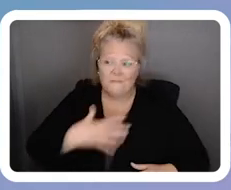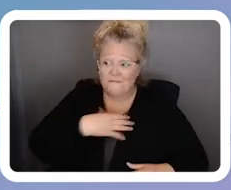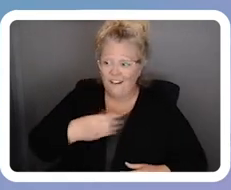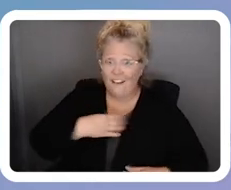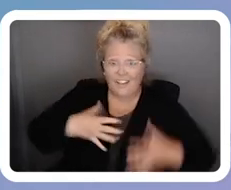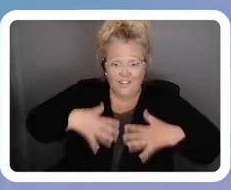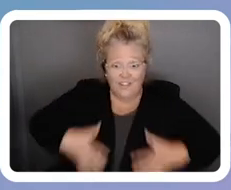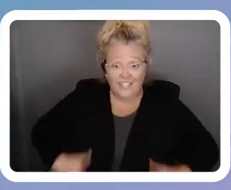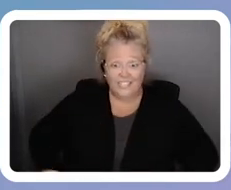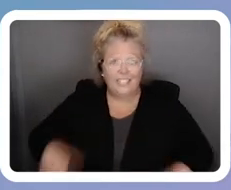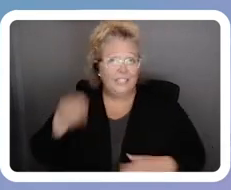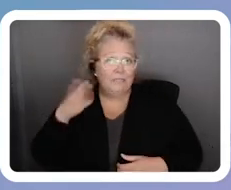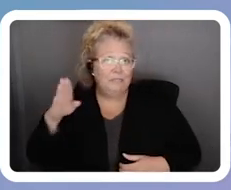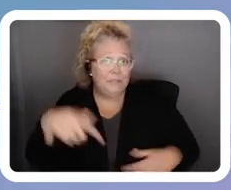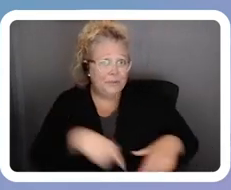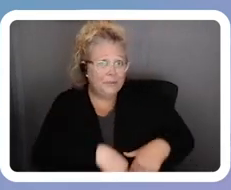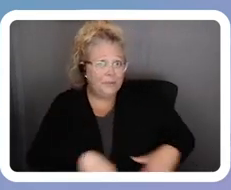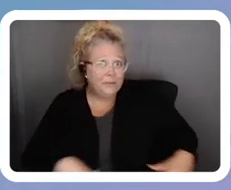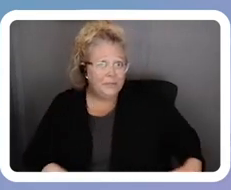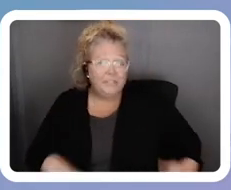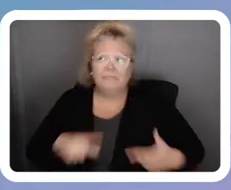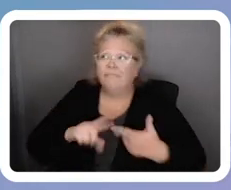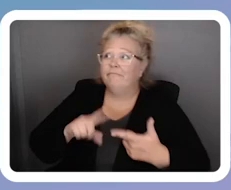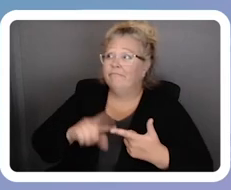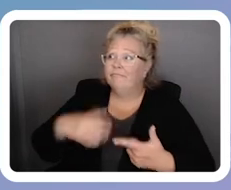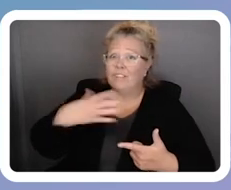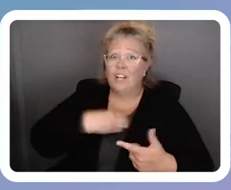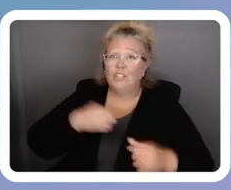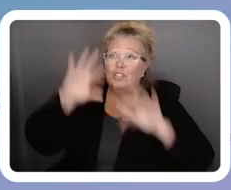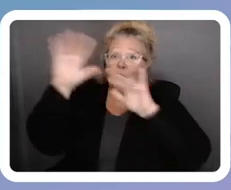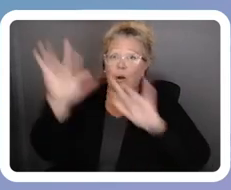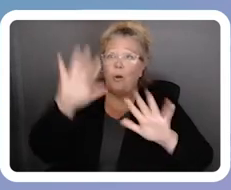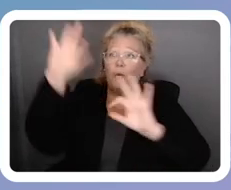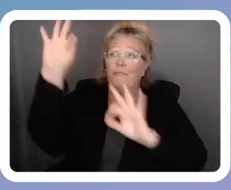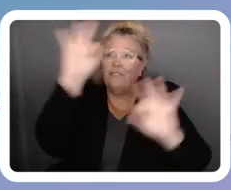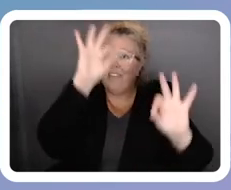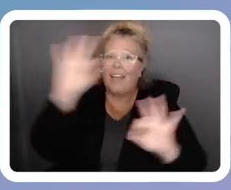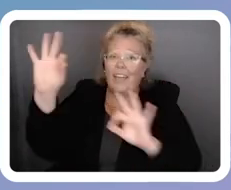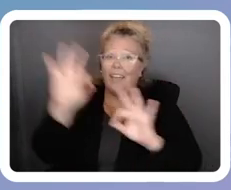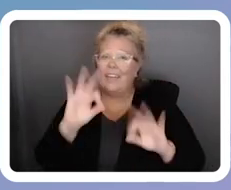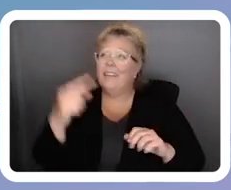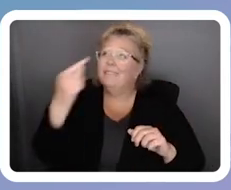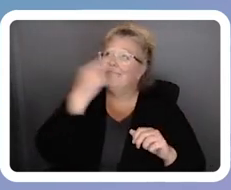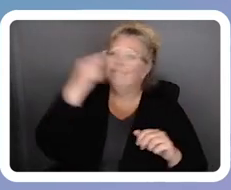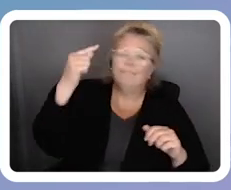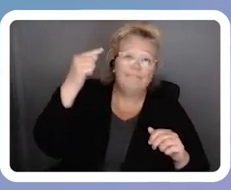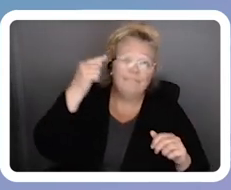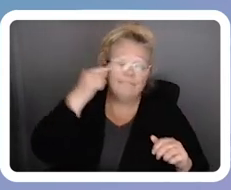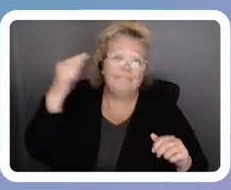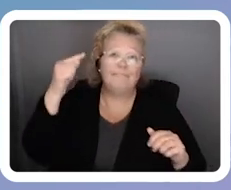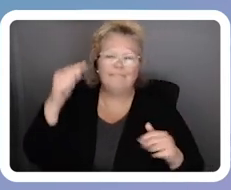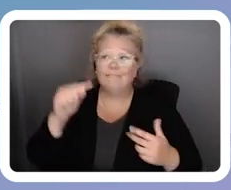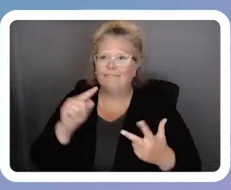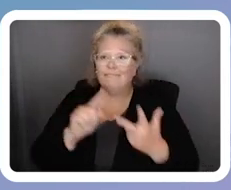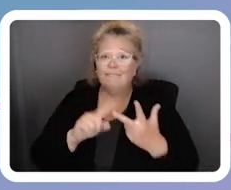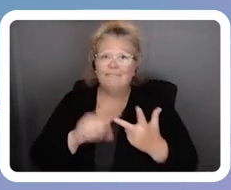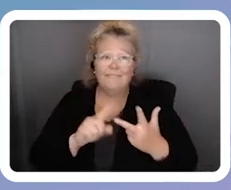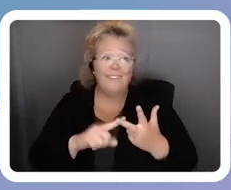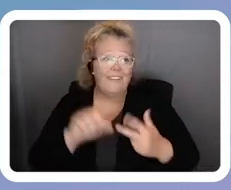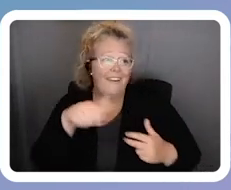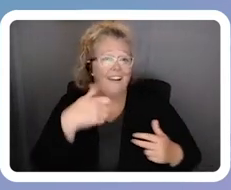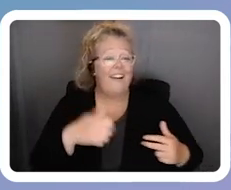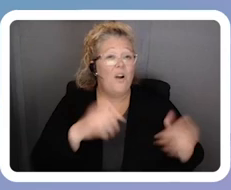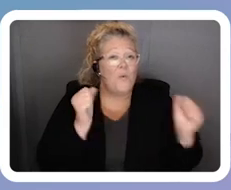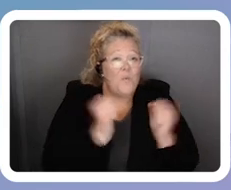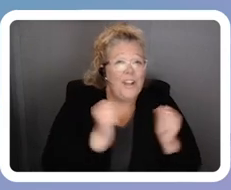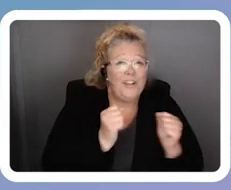Girls in white dresses with blue satin sashes, snowflakes that stay on my nose and eyelashes, silver